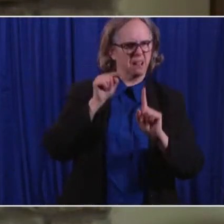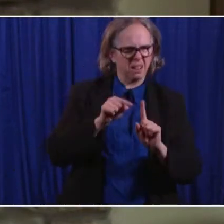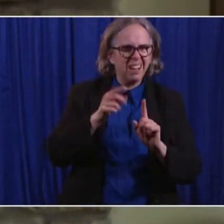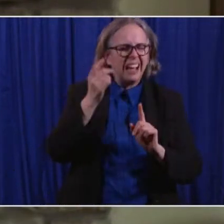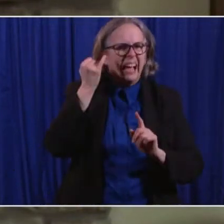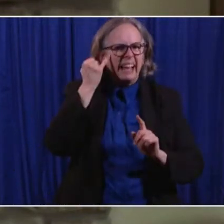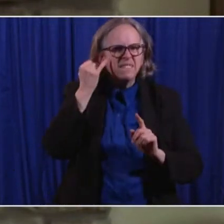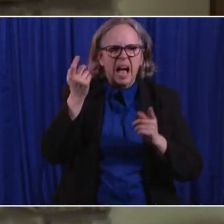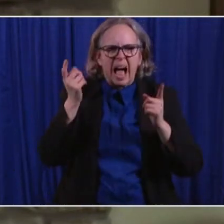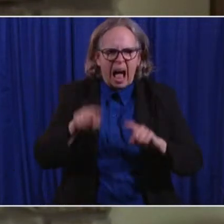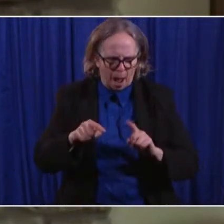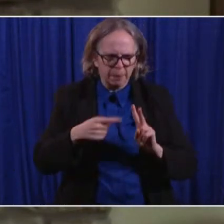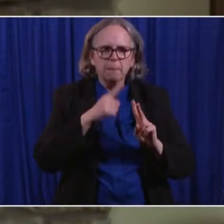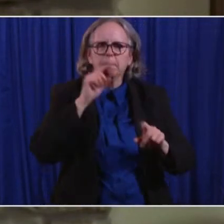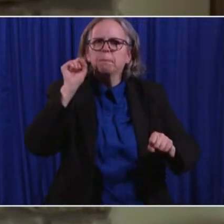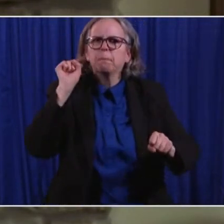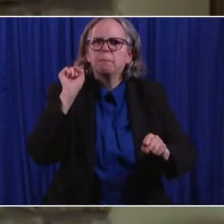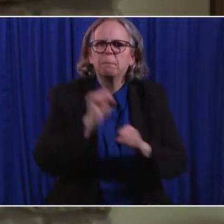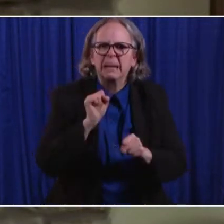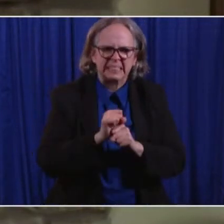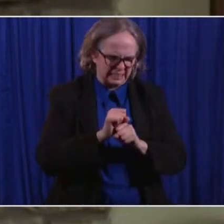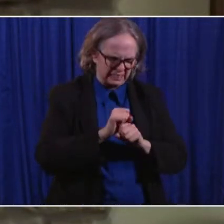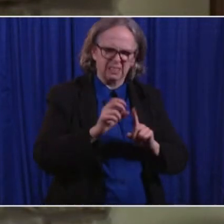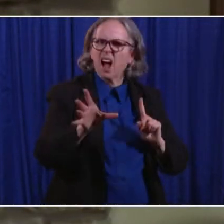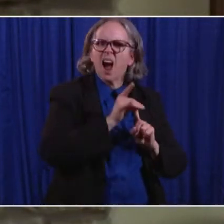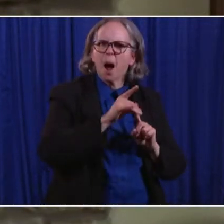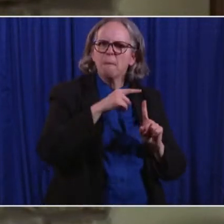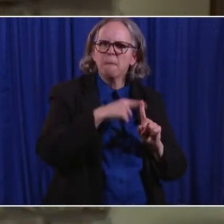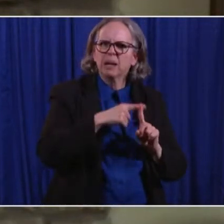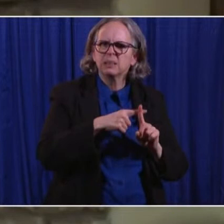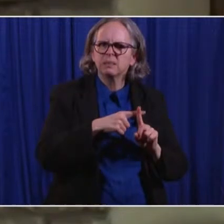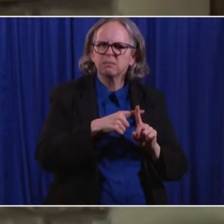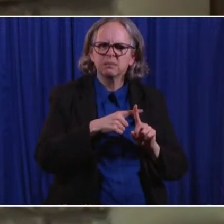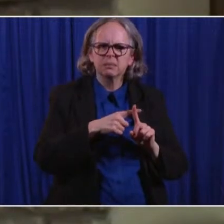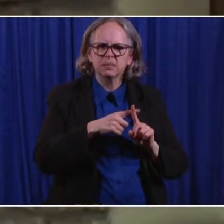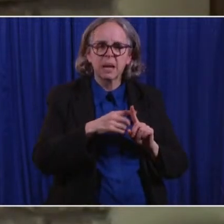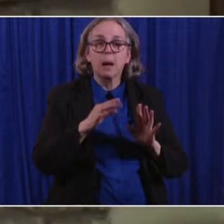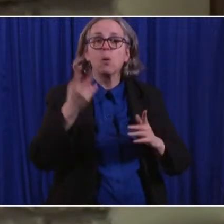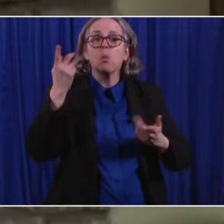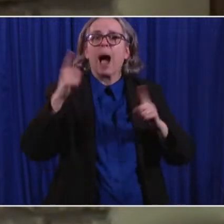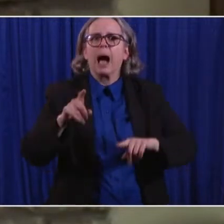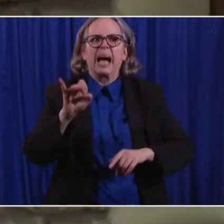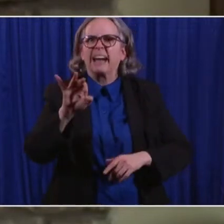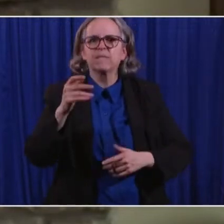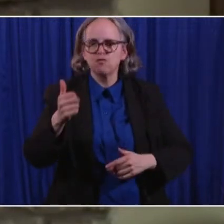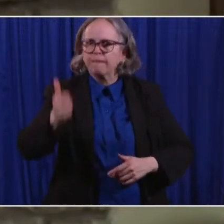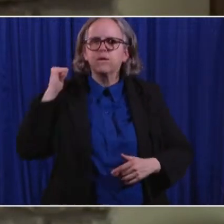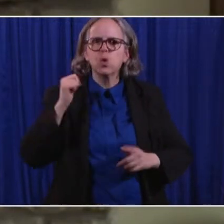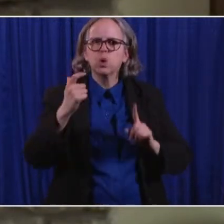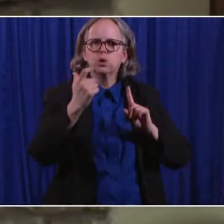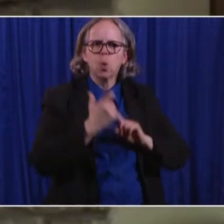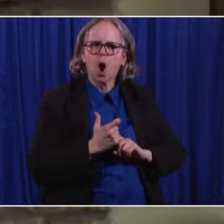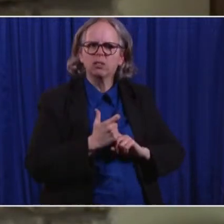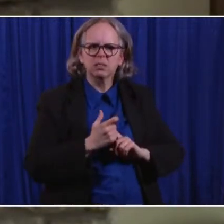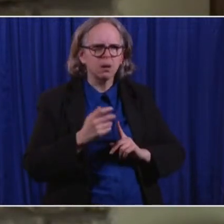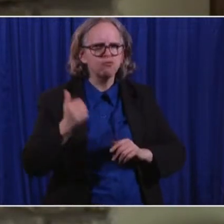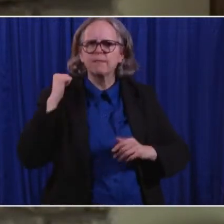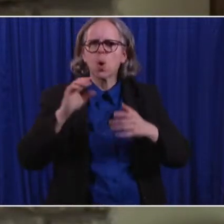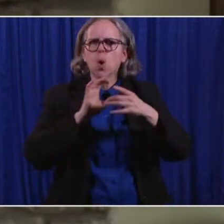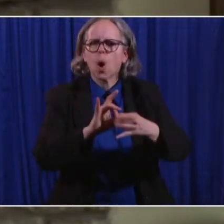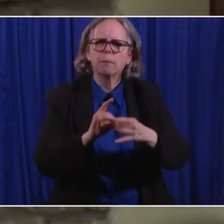have it, and let's suppose they were not cooperative when they came back. And let's suppose they just said,